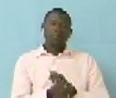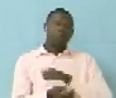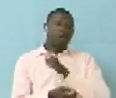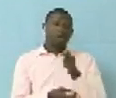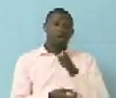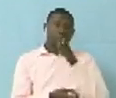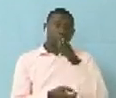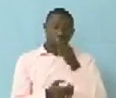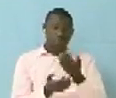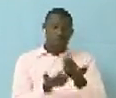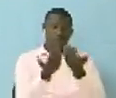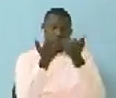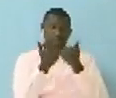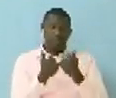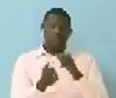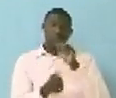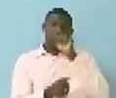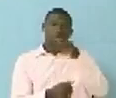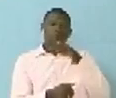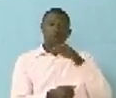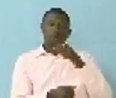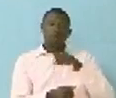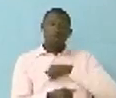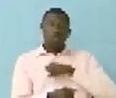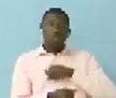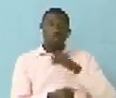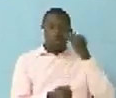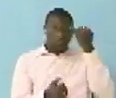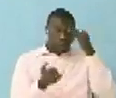you give us your own version of things. But